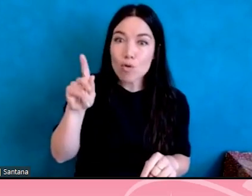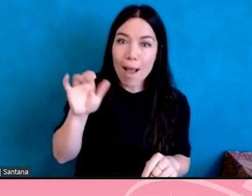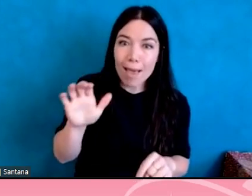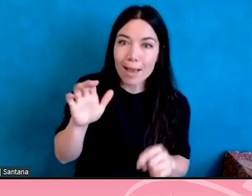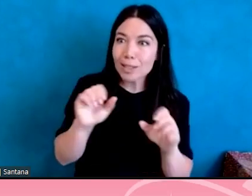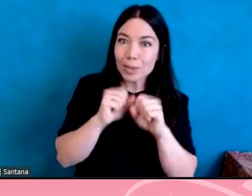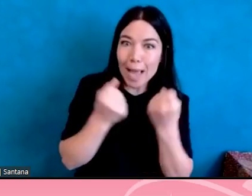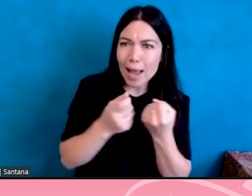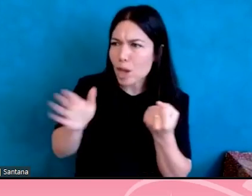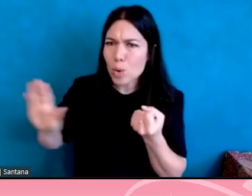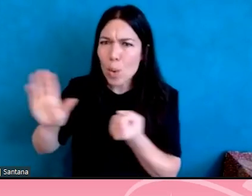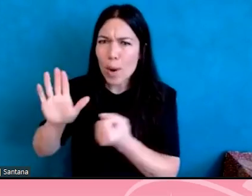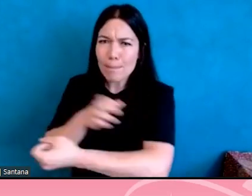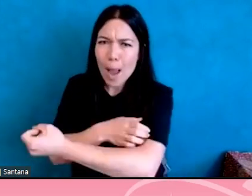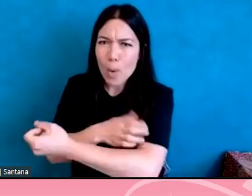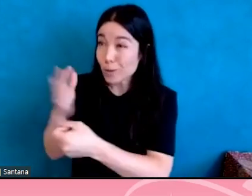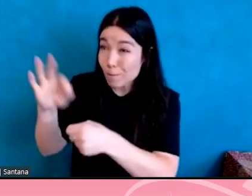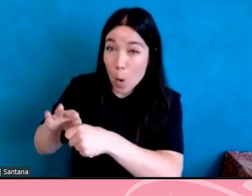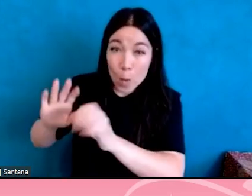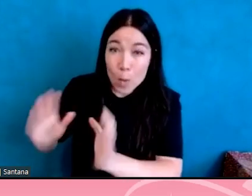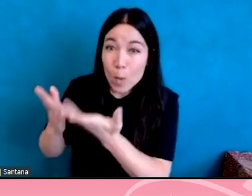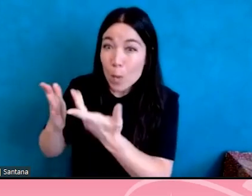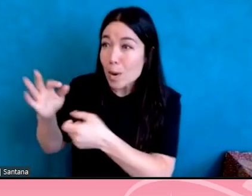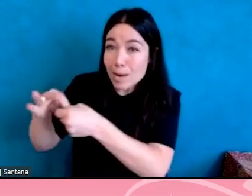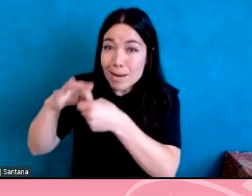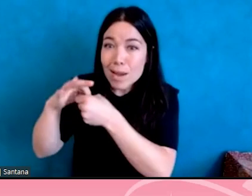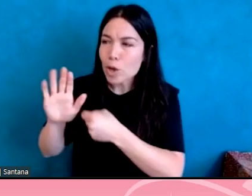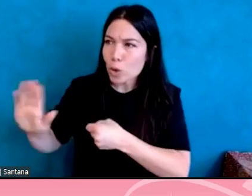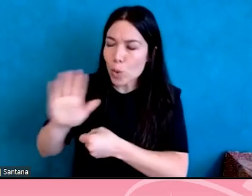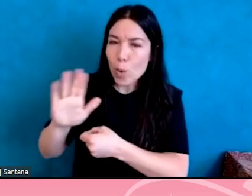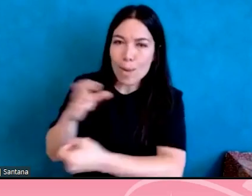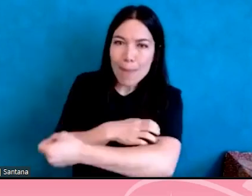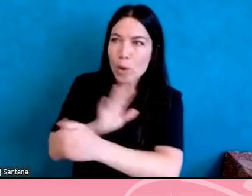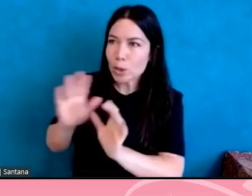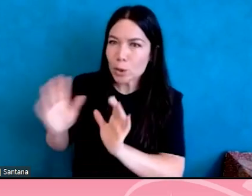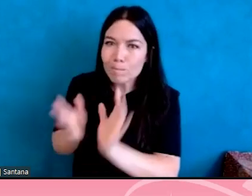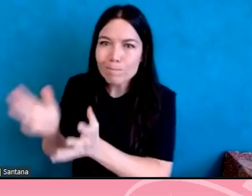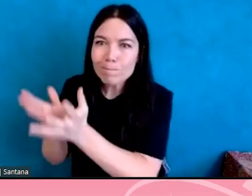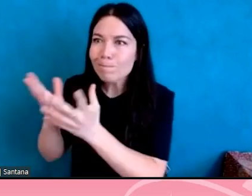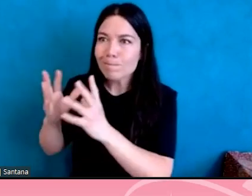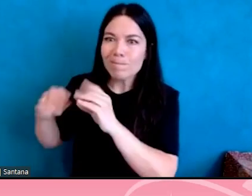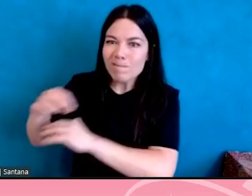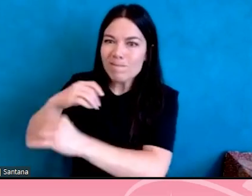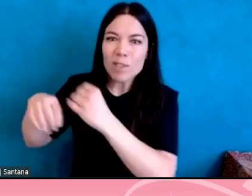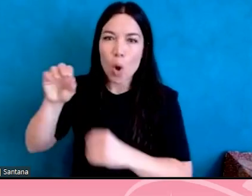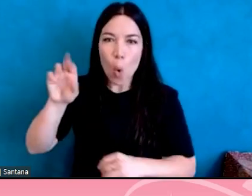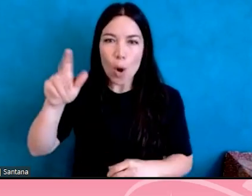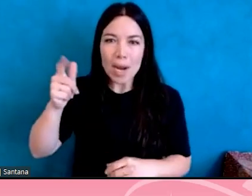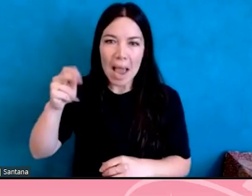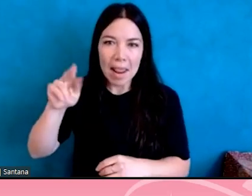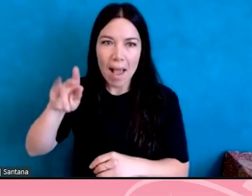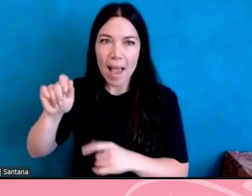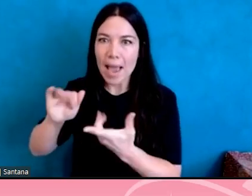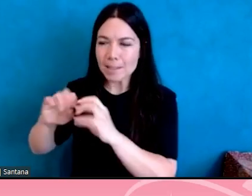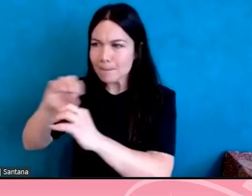and the power to organize. But this is hard work and requires yeoman's labor. It's a daily